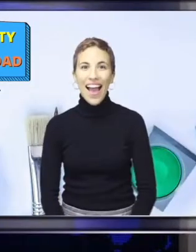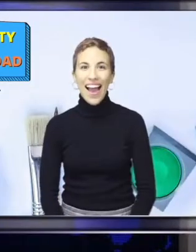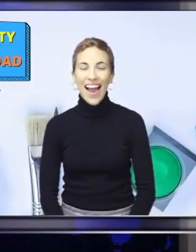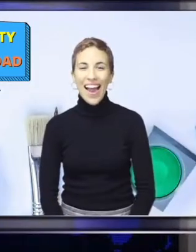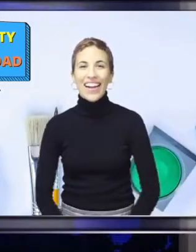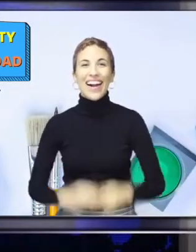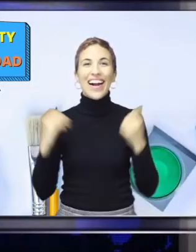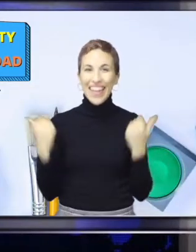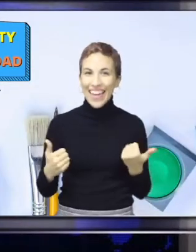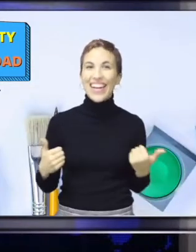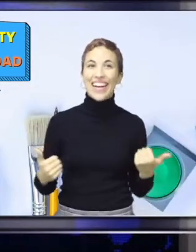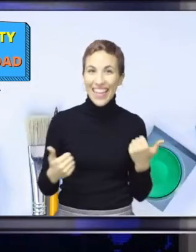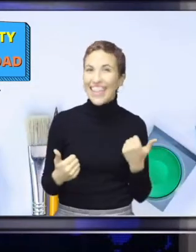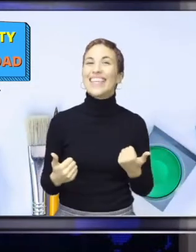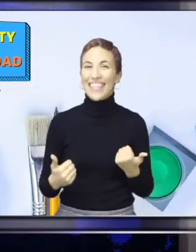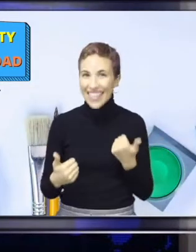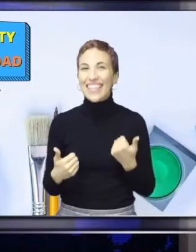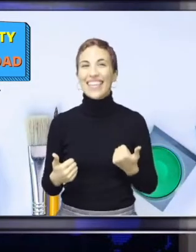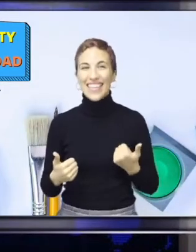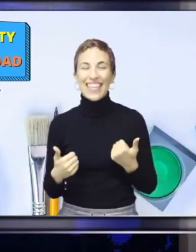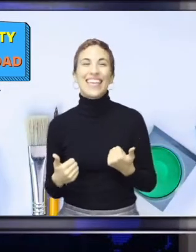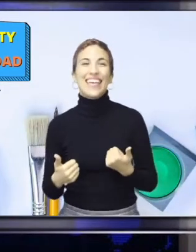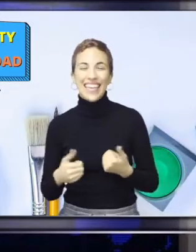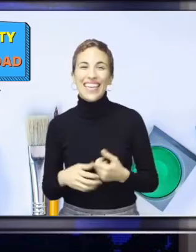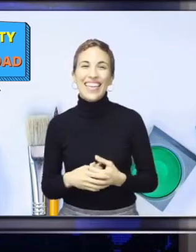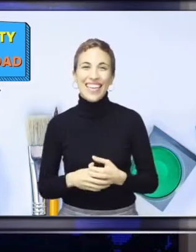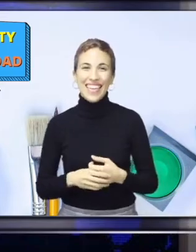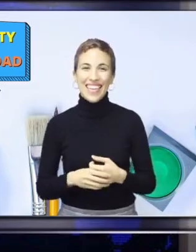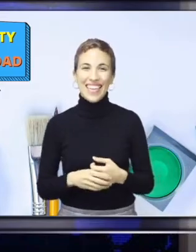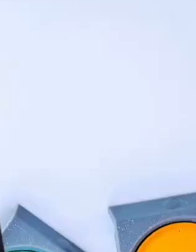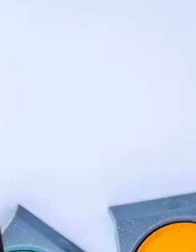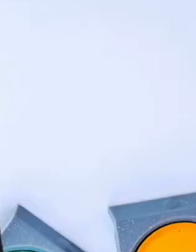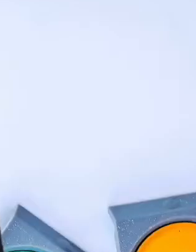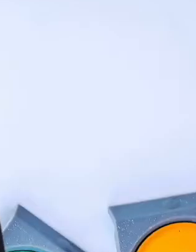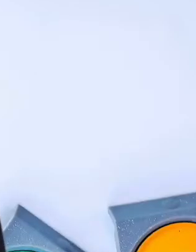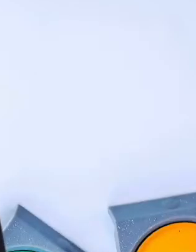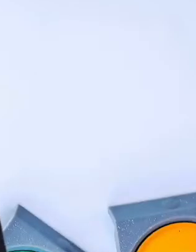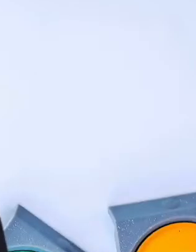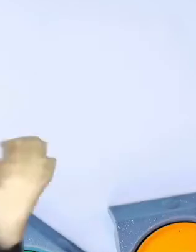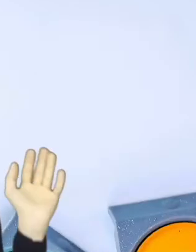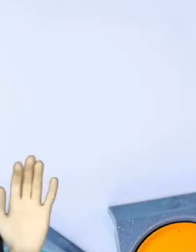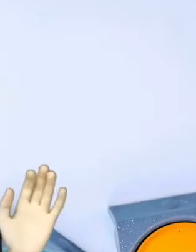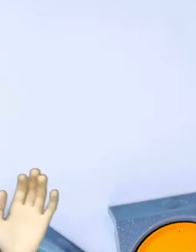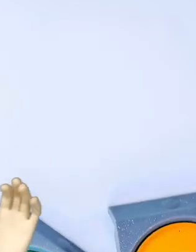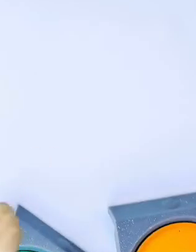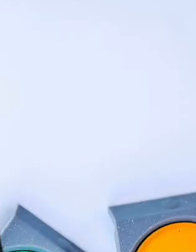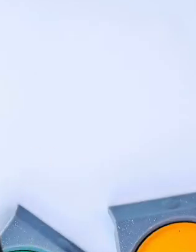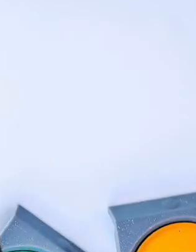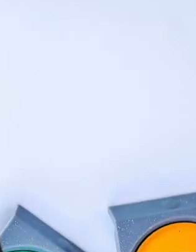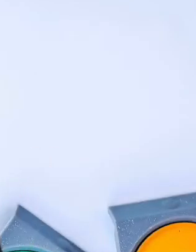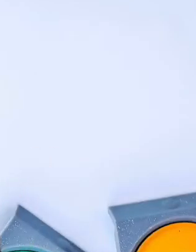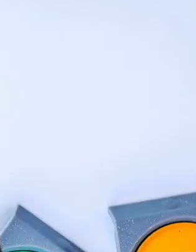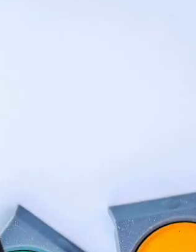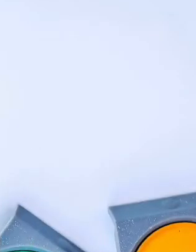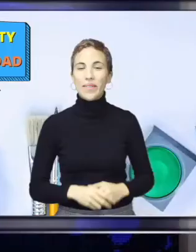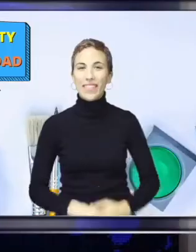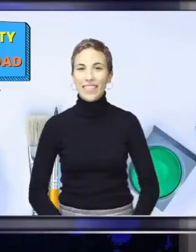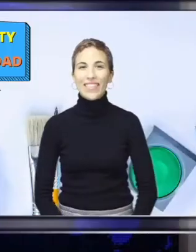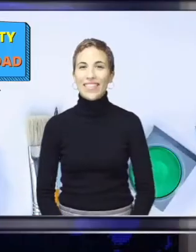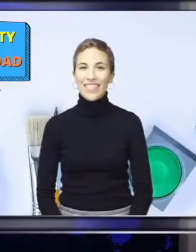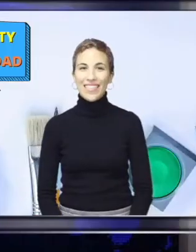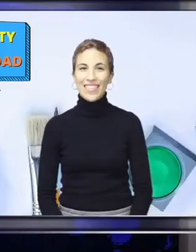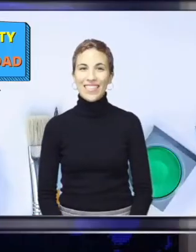That was pretty cool! Ms. Shema, were you surprised? I was totally surprised. That was awesome.